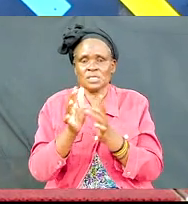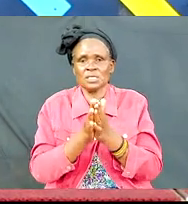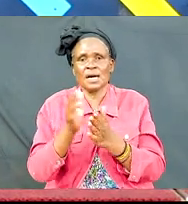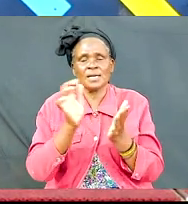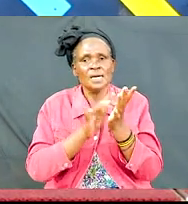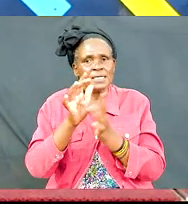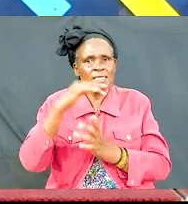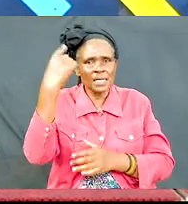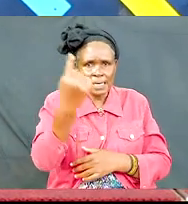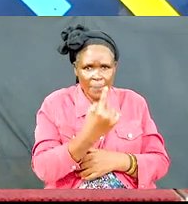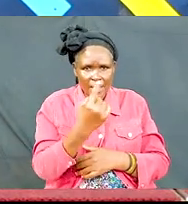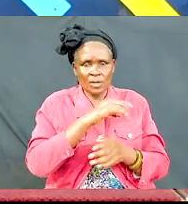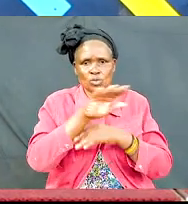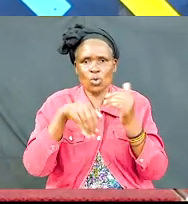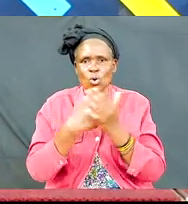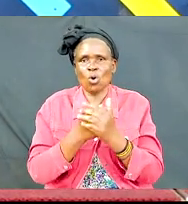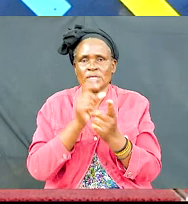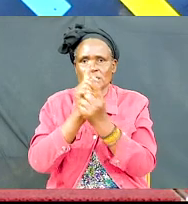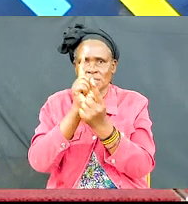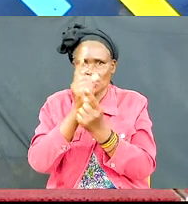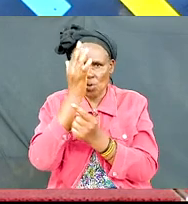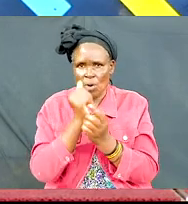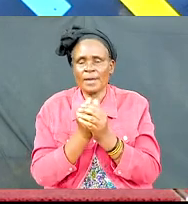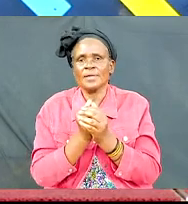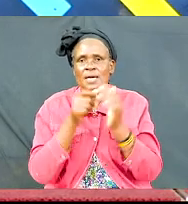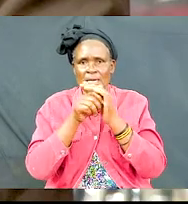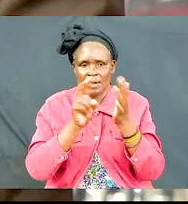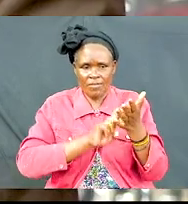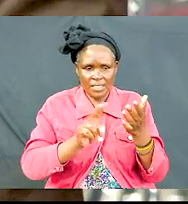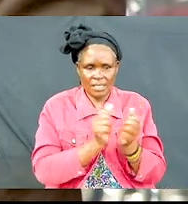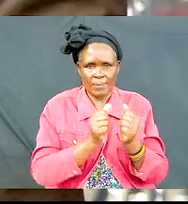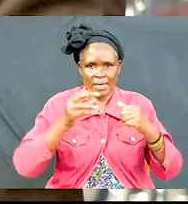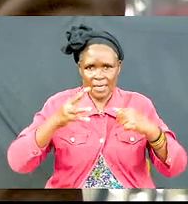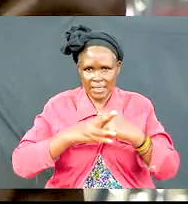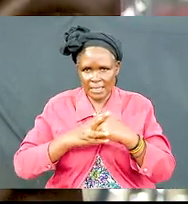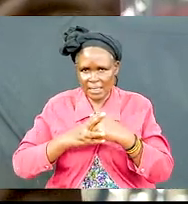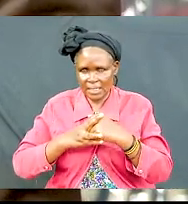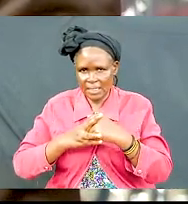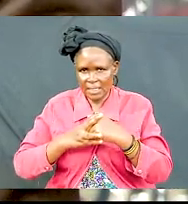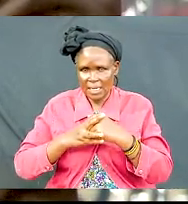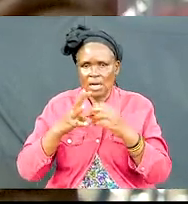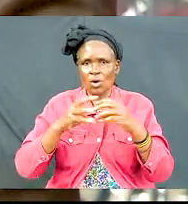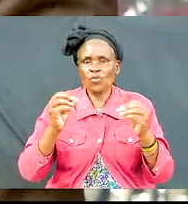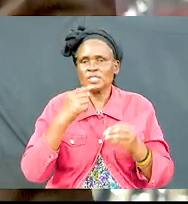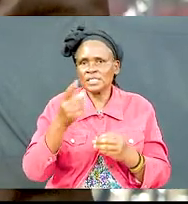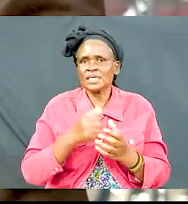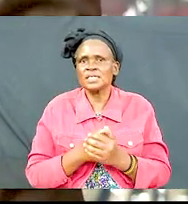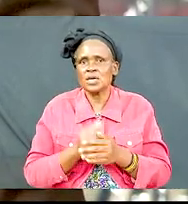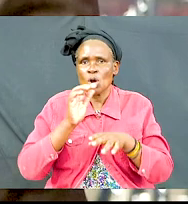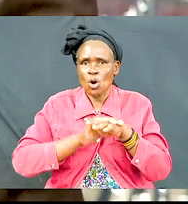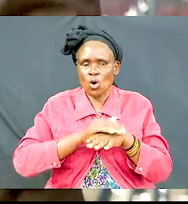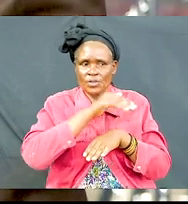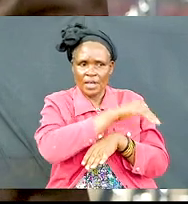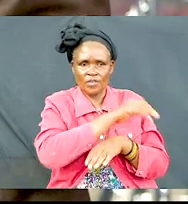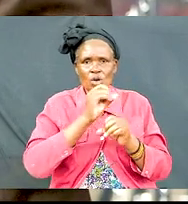Jesus appeared then to all the disciples, if you go to verse number 19. Of course, it says, on the evening of